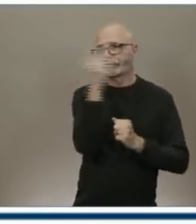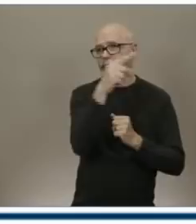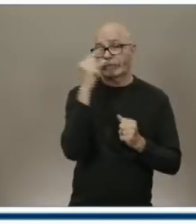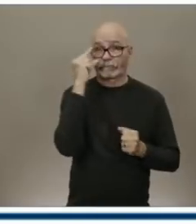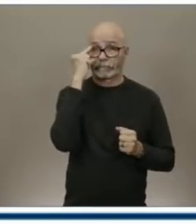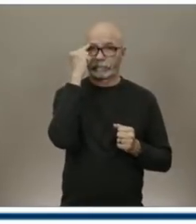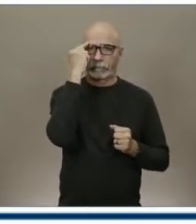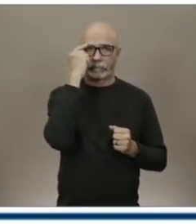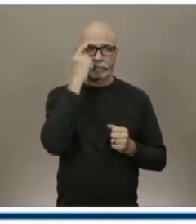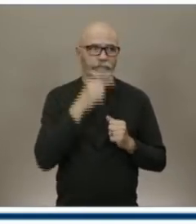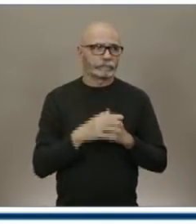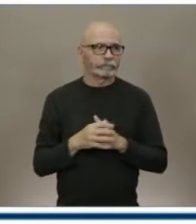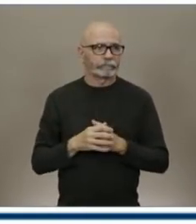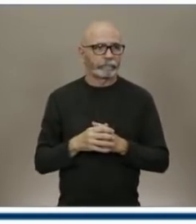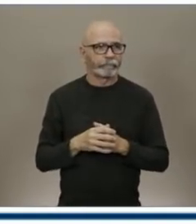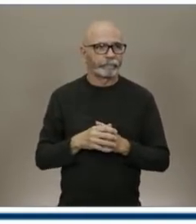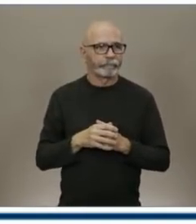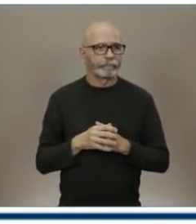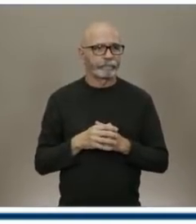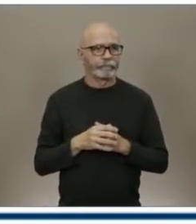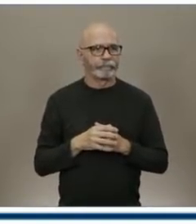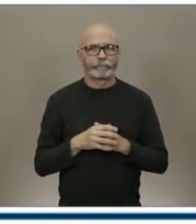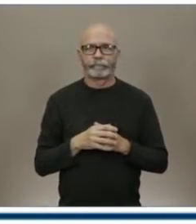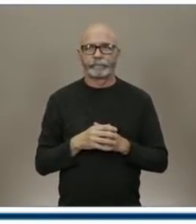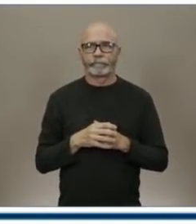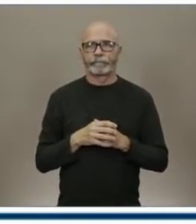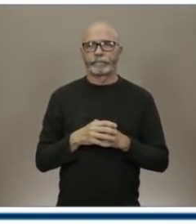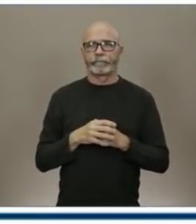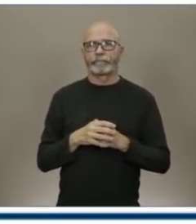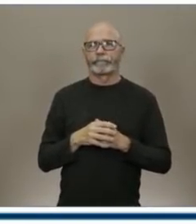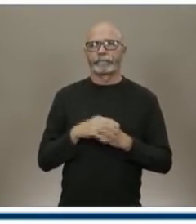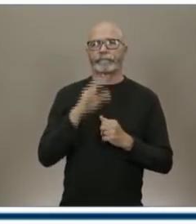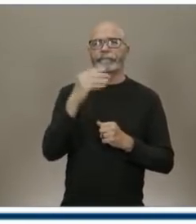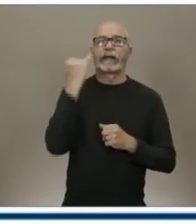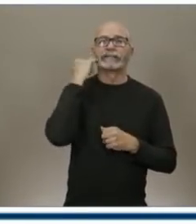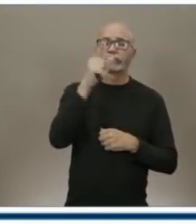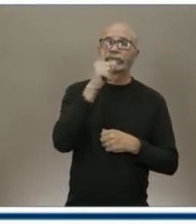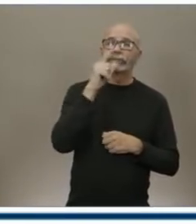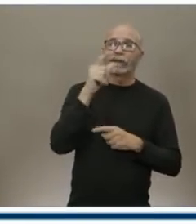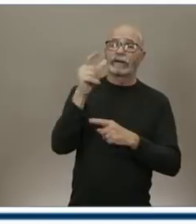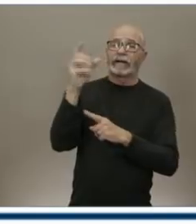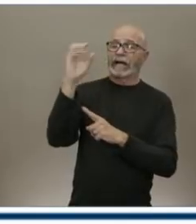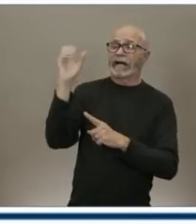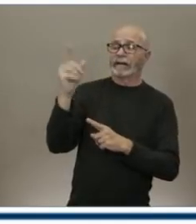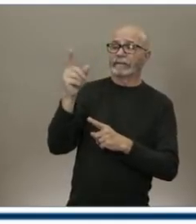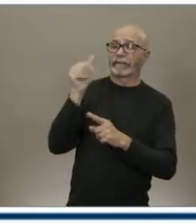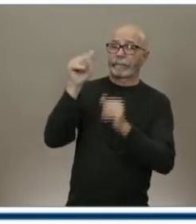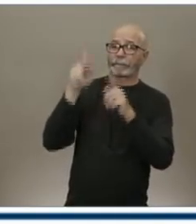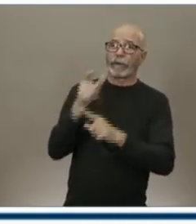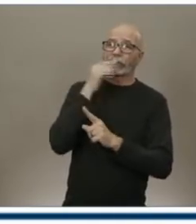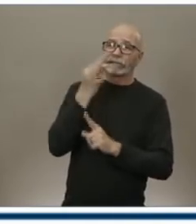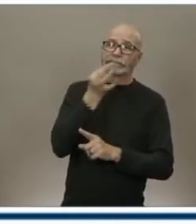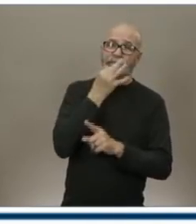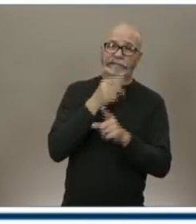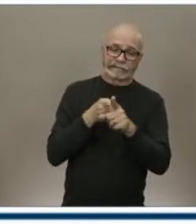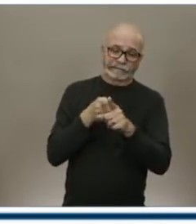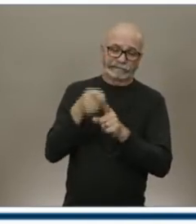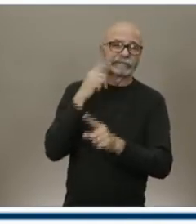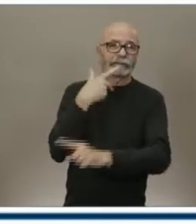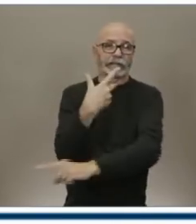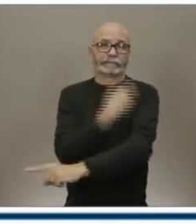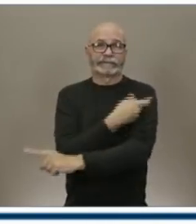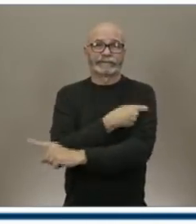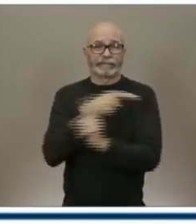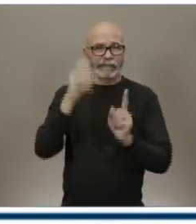this international expert in immunization from Ontario, so congratulations on the hire. And she's going to be surveillance medical officer of